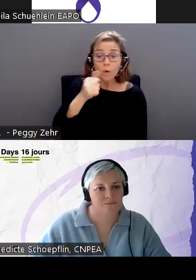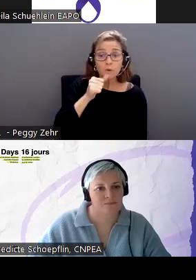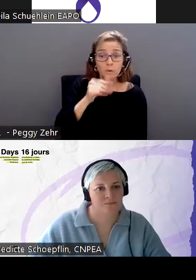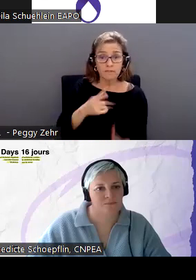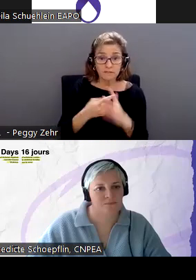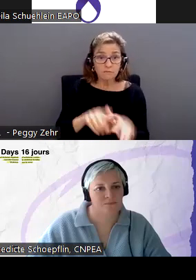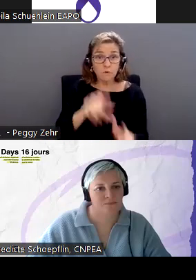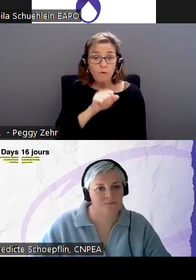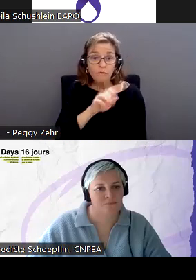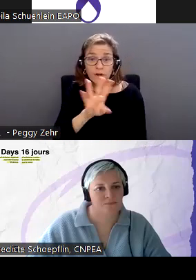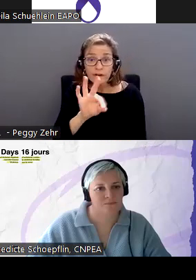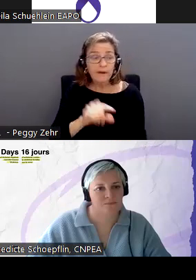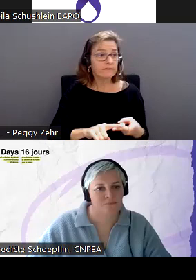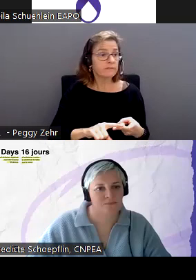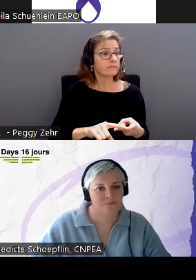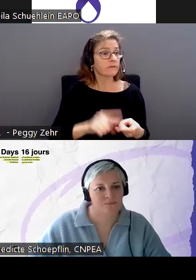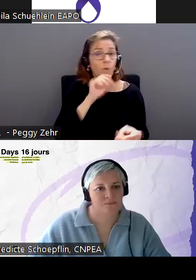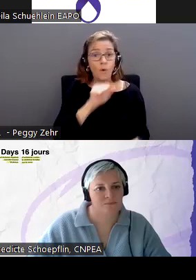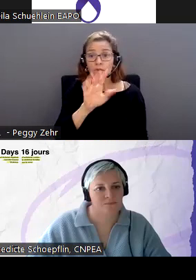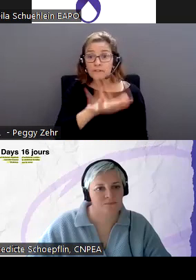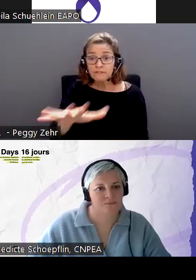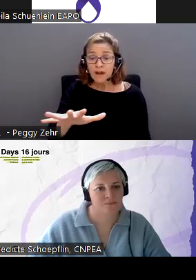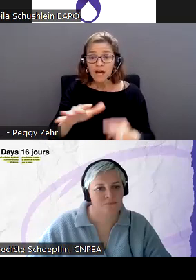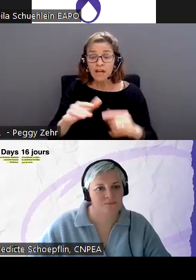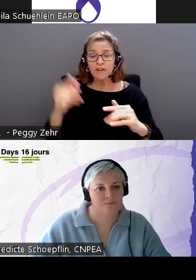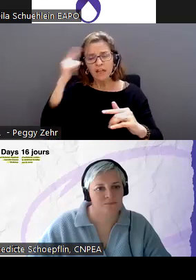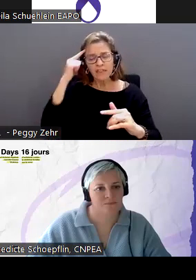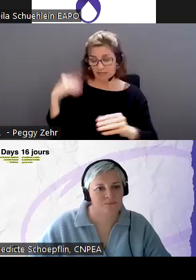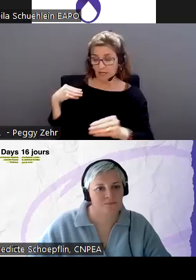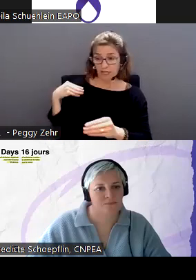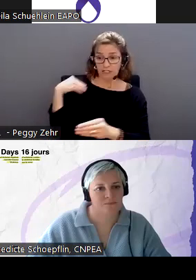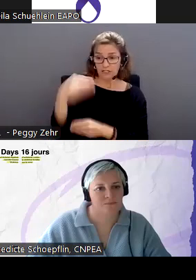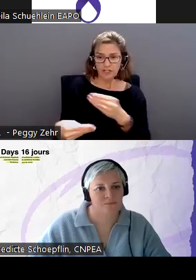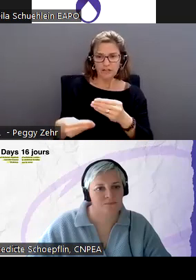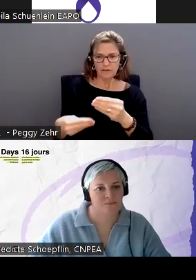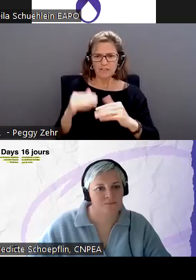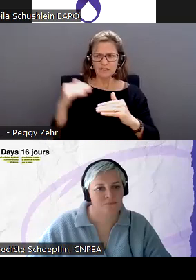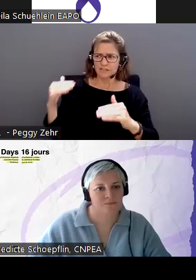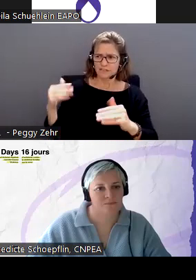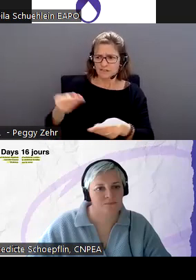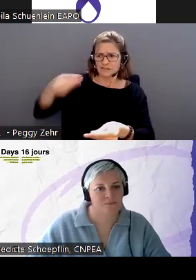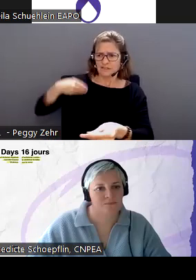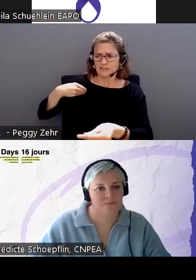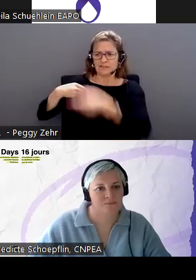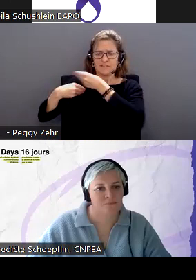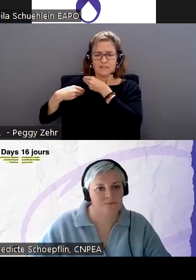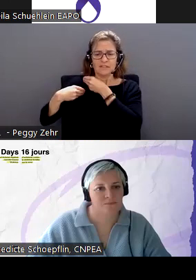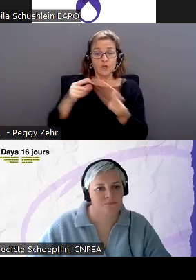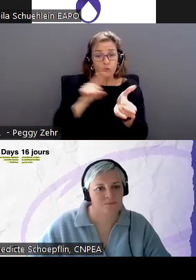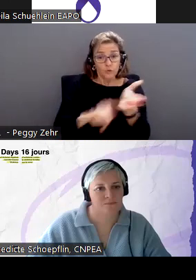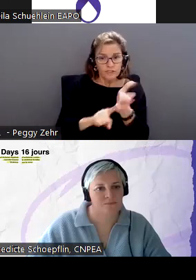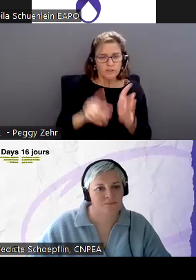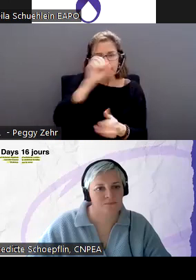talking about at least 2 entire generations that are overlooked by research funding and the provision of